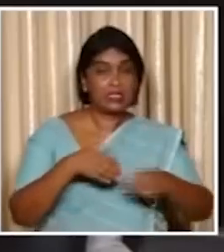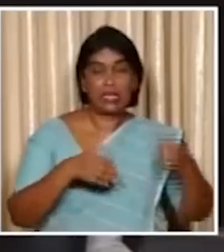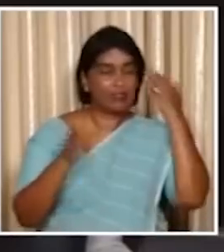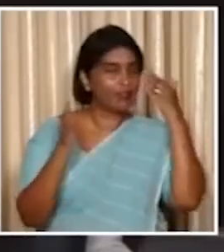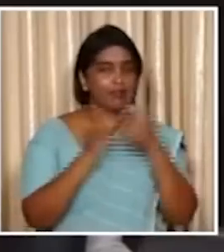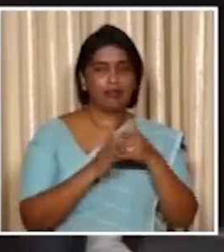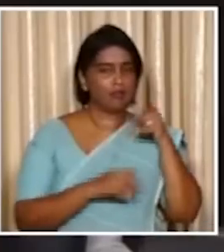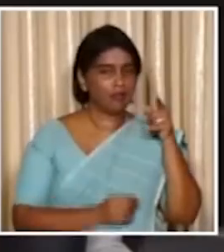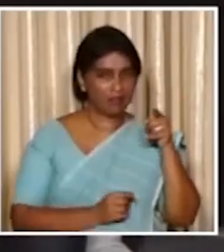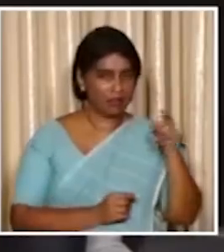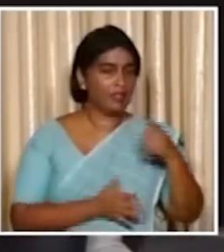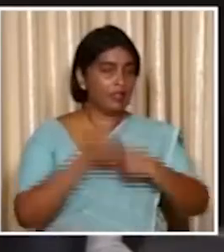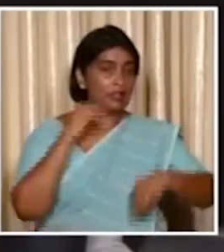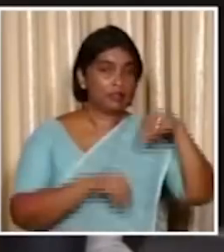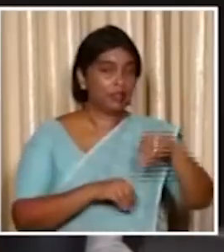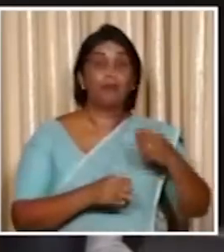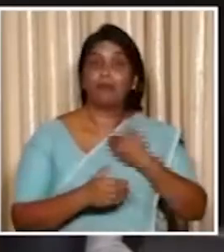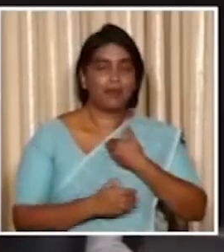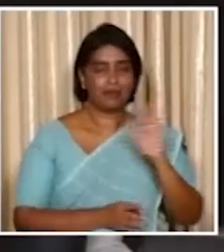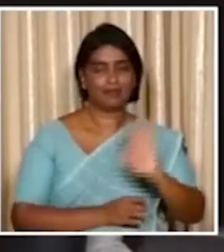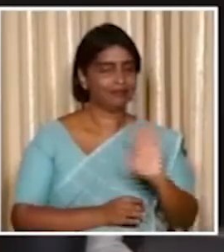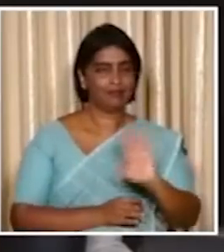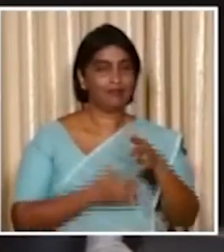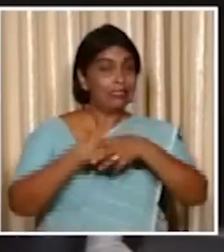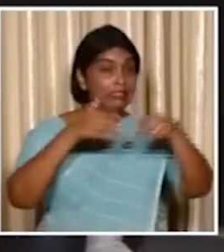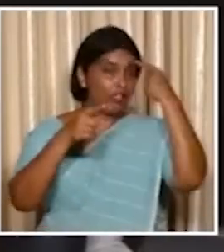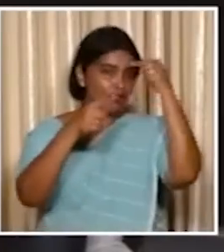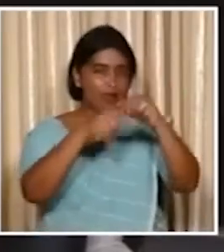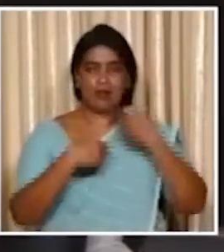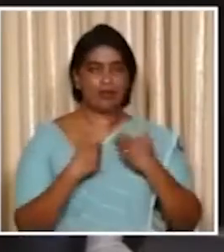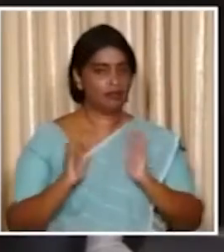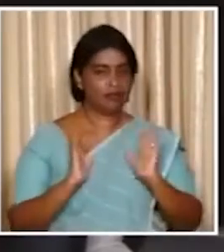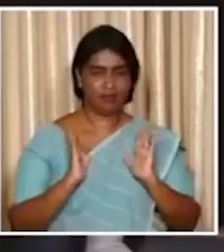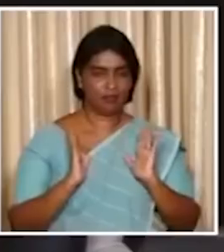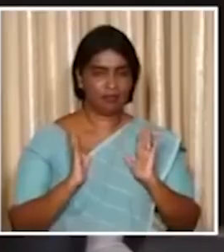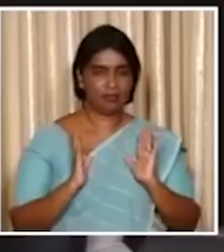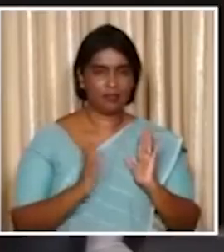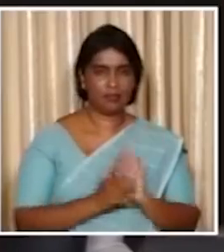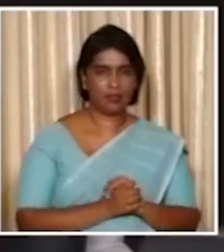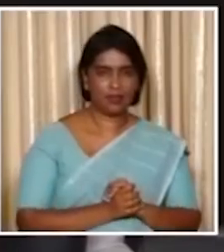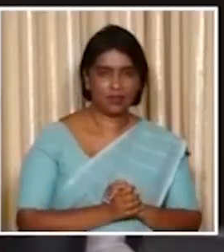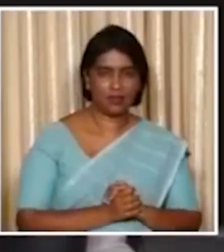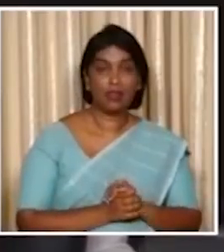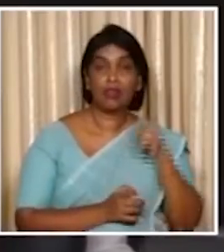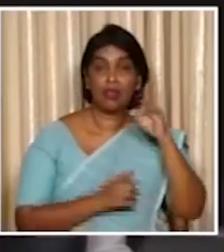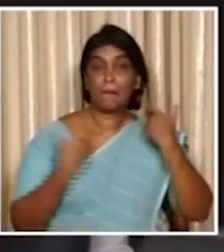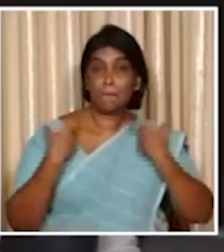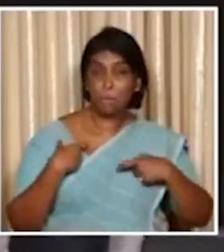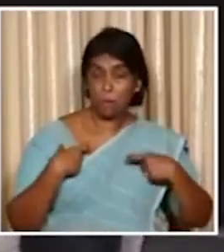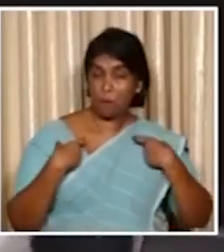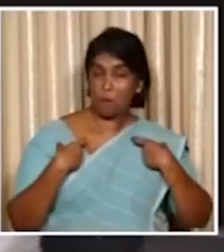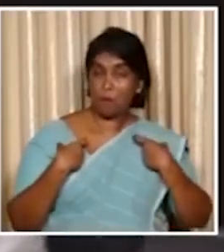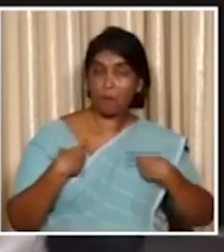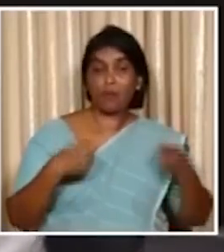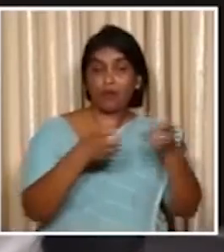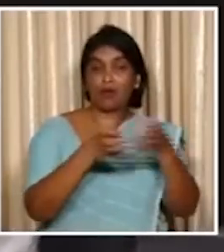I am not a communal politician. You lost, man. You said you contested from the Rajapaksas and you lost.